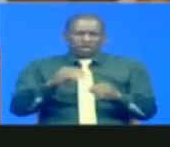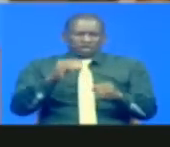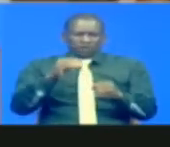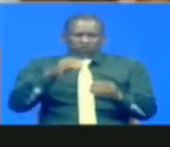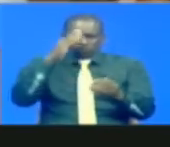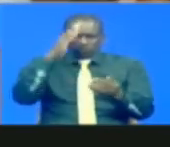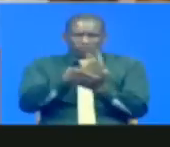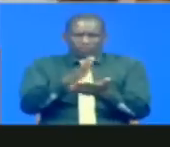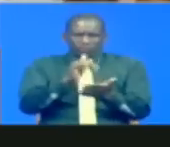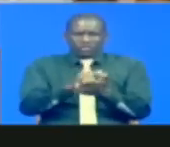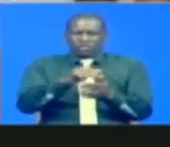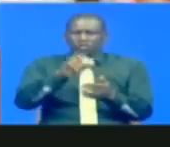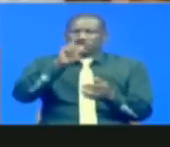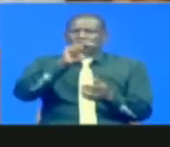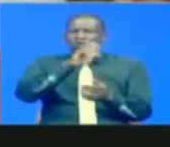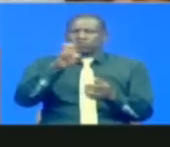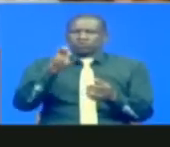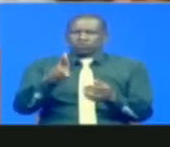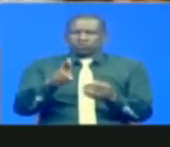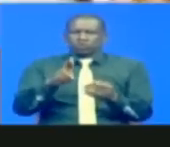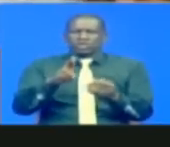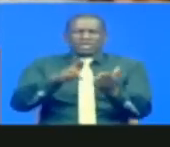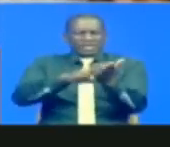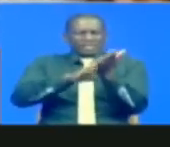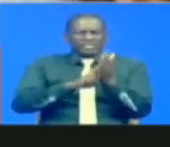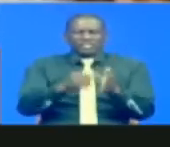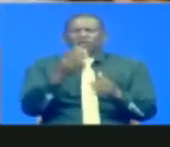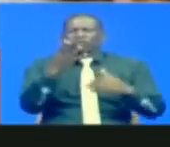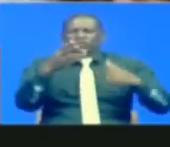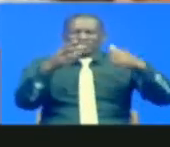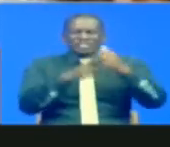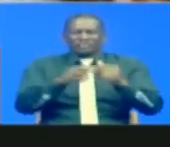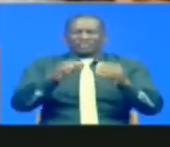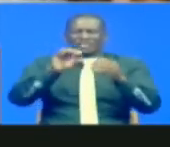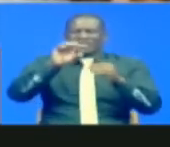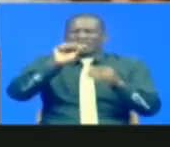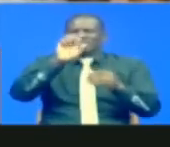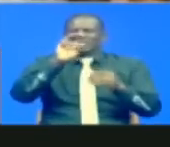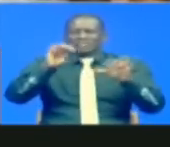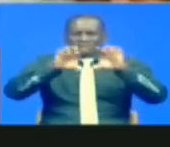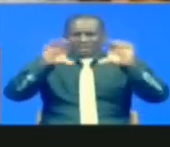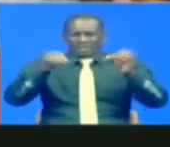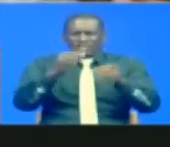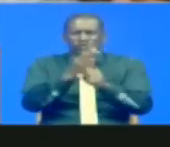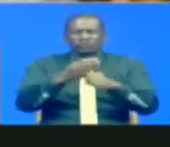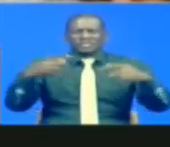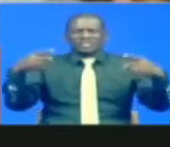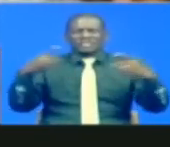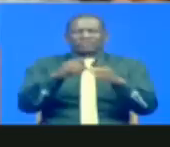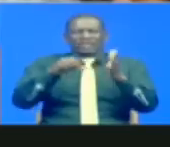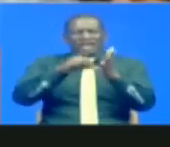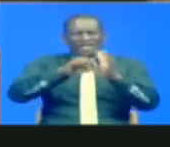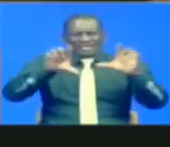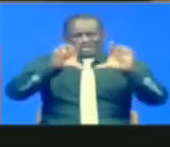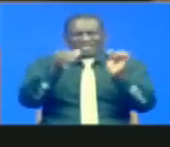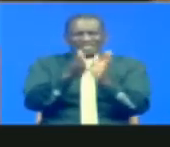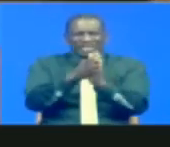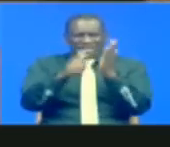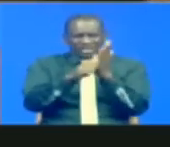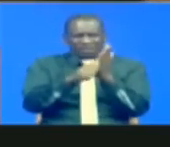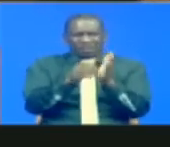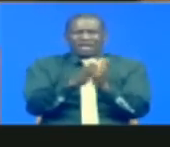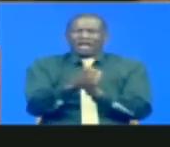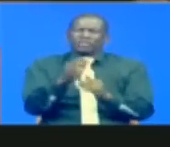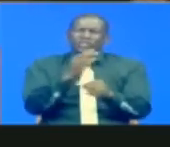Noor registered 47 SIM cards using different identity cards and names and were only using two